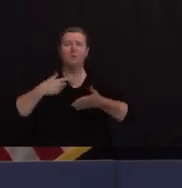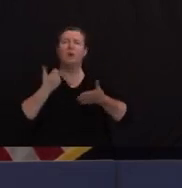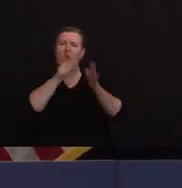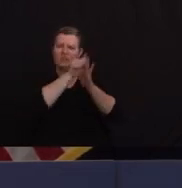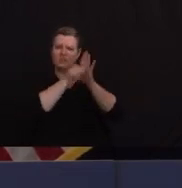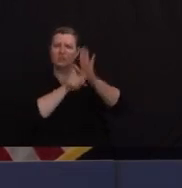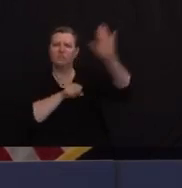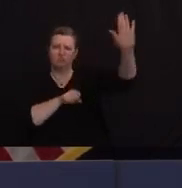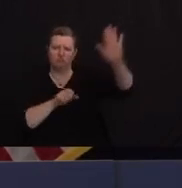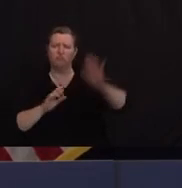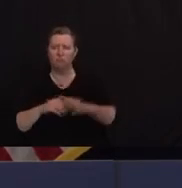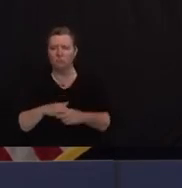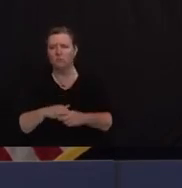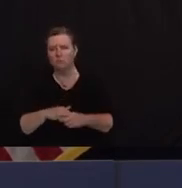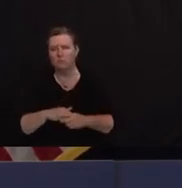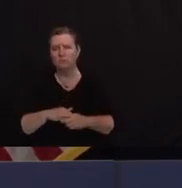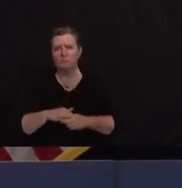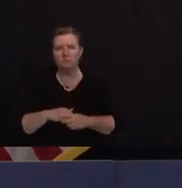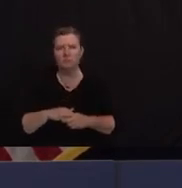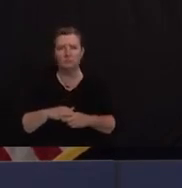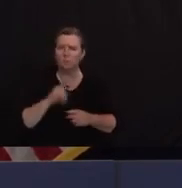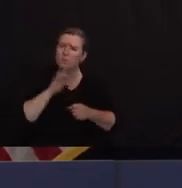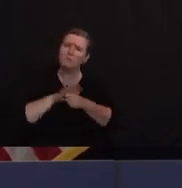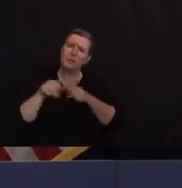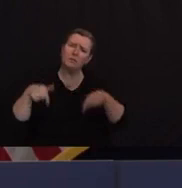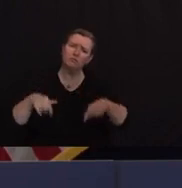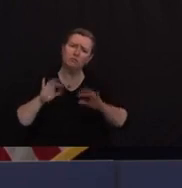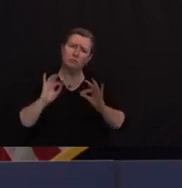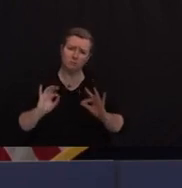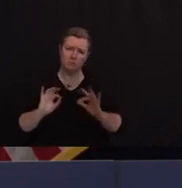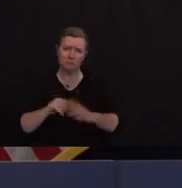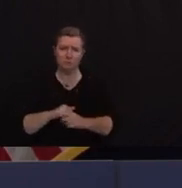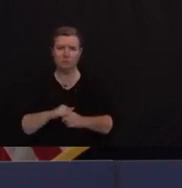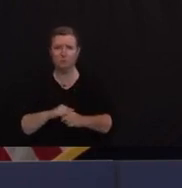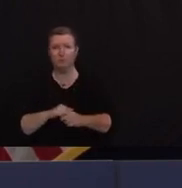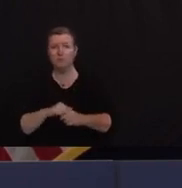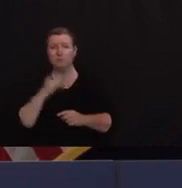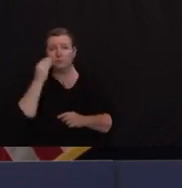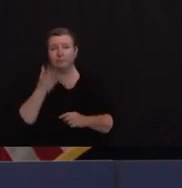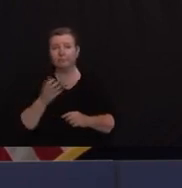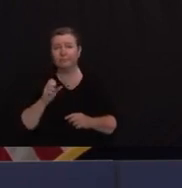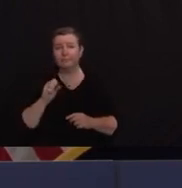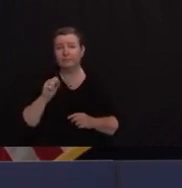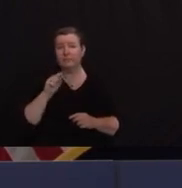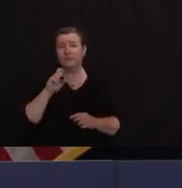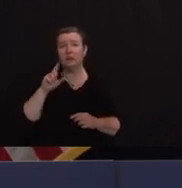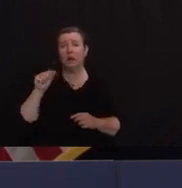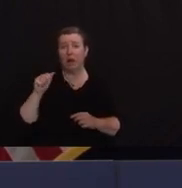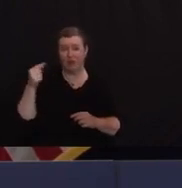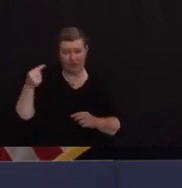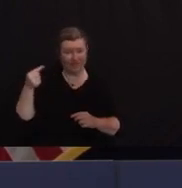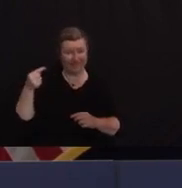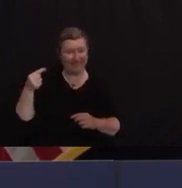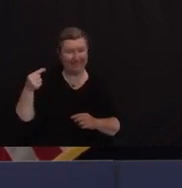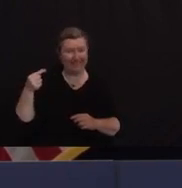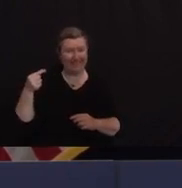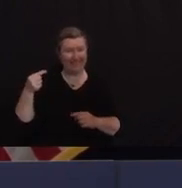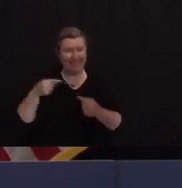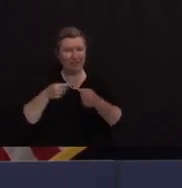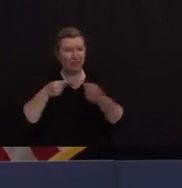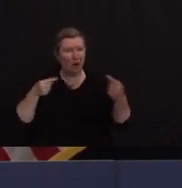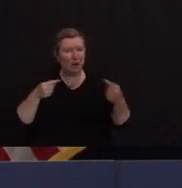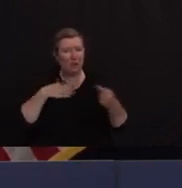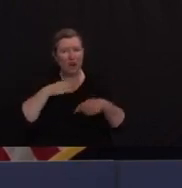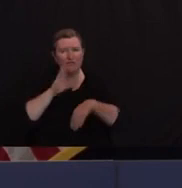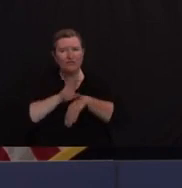and I know you didn't know this, but Stella G's is across the street from Linda and I's church in Hackettstown, and the food is awesome and